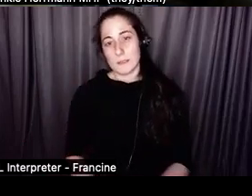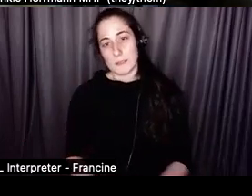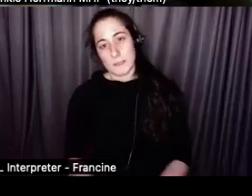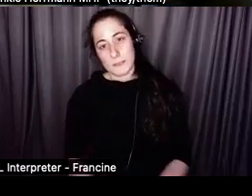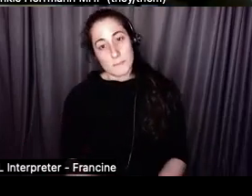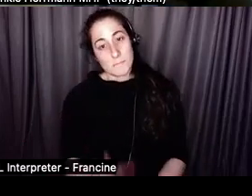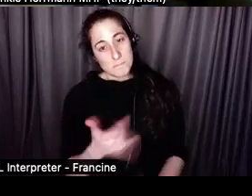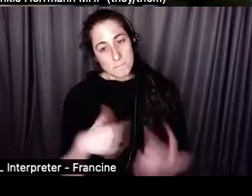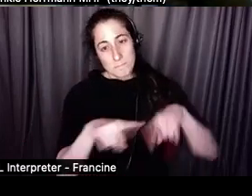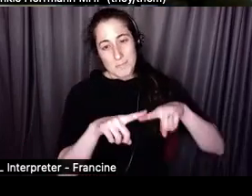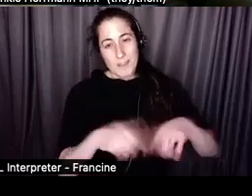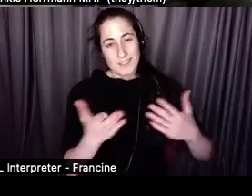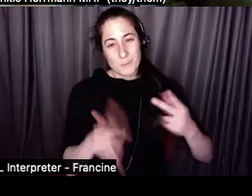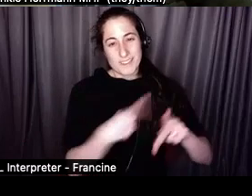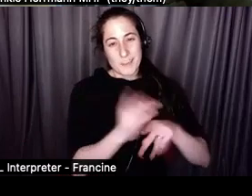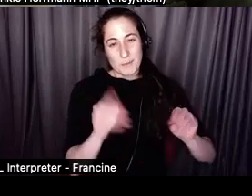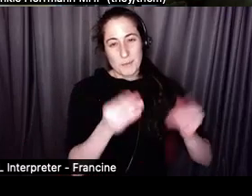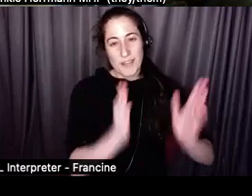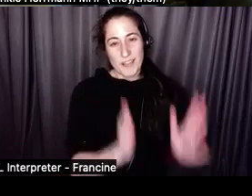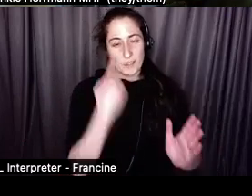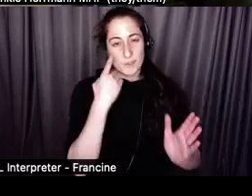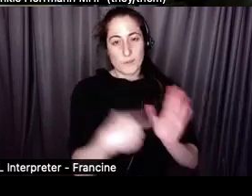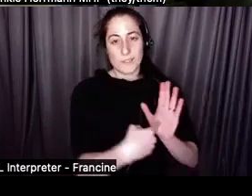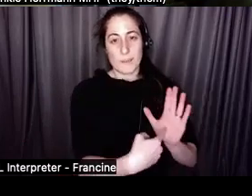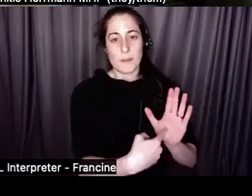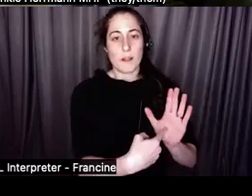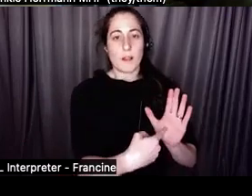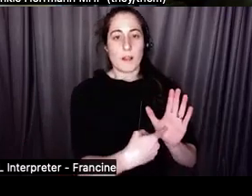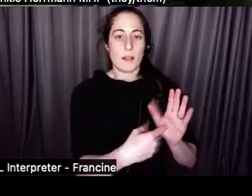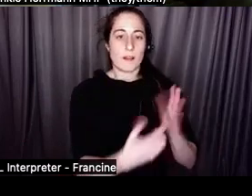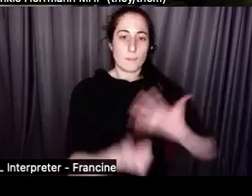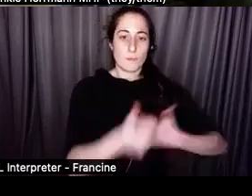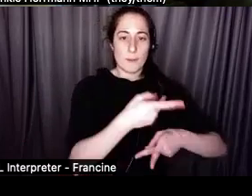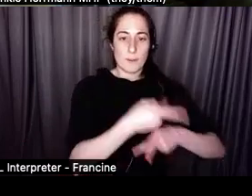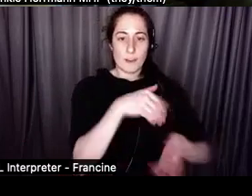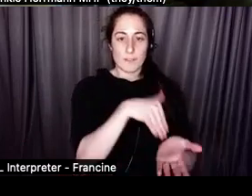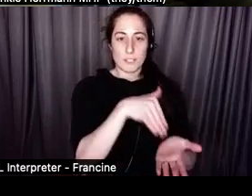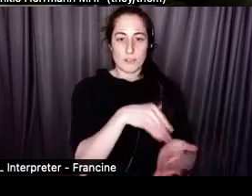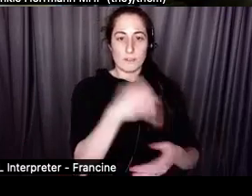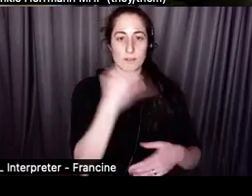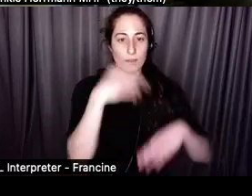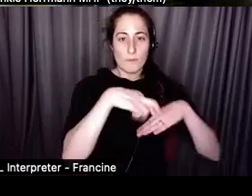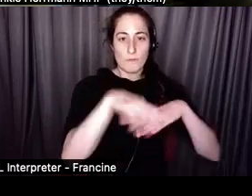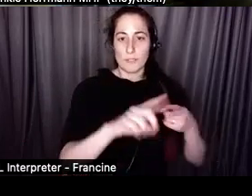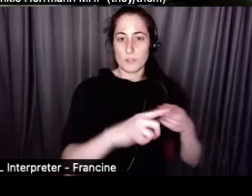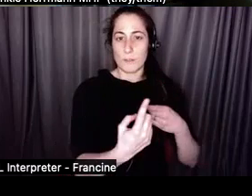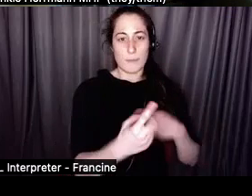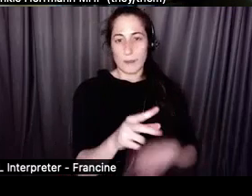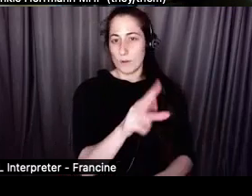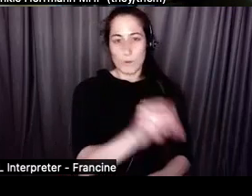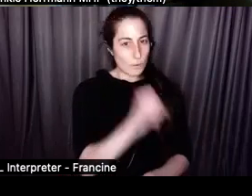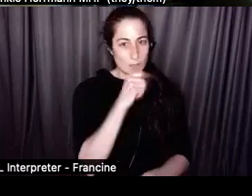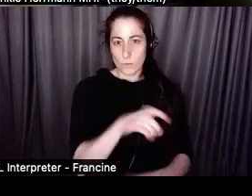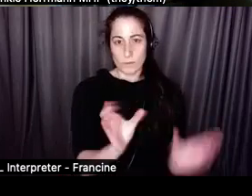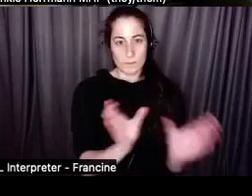It depends on the type of provider. So for example, a primary care physician giving you a referral to something, no. But